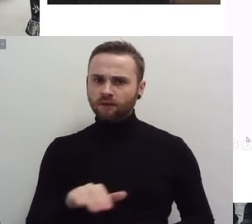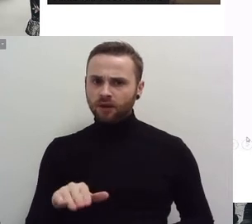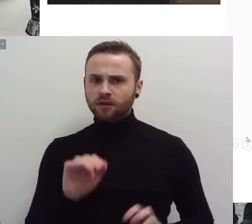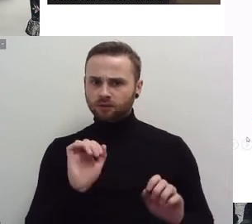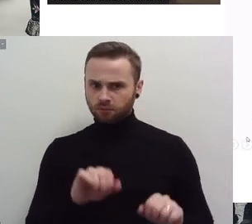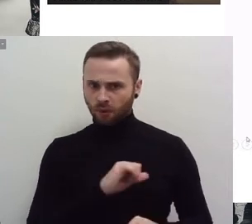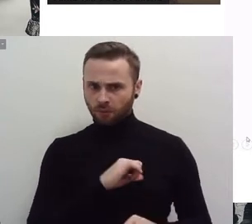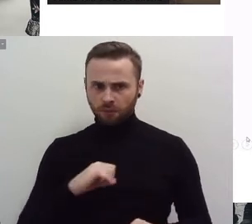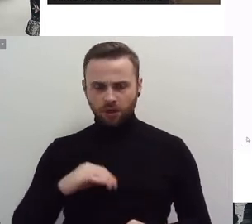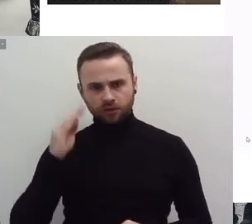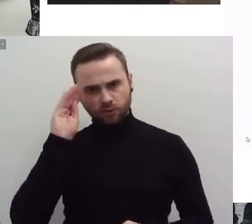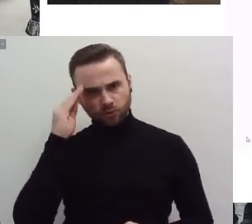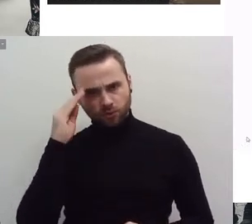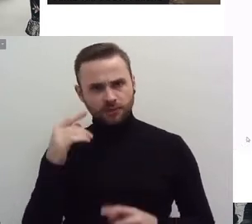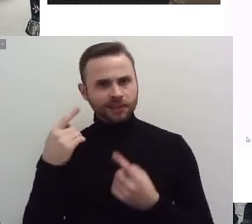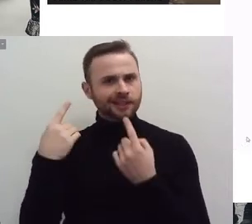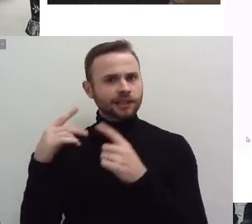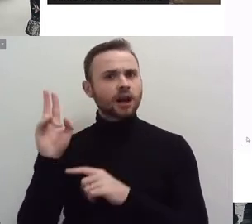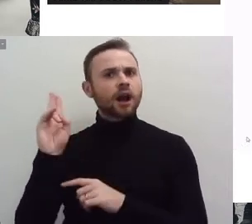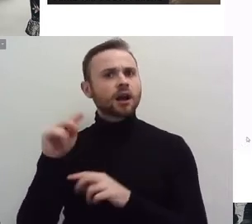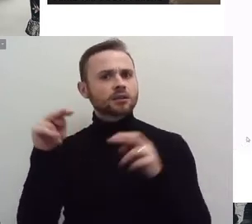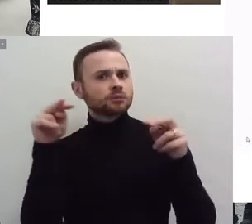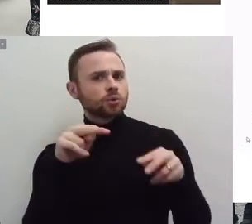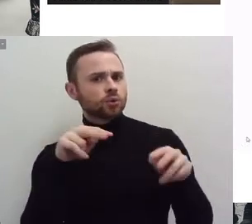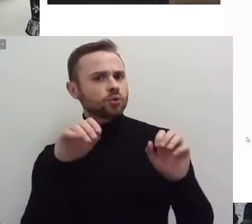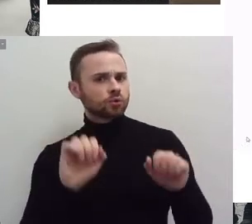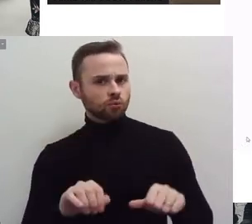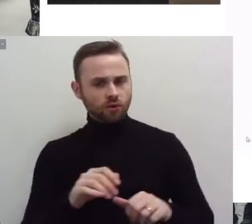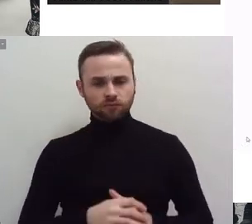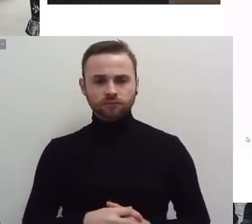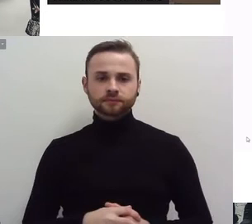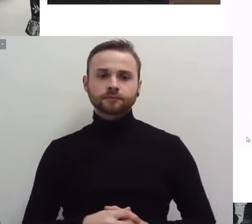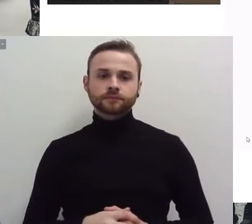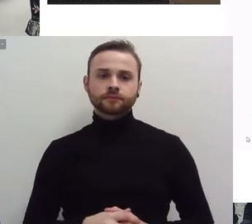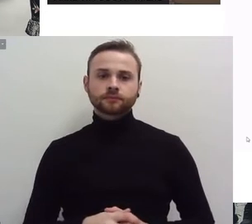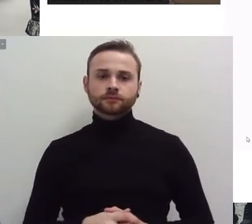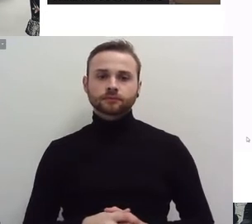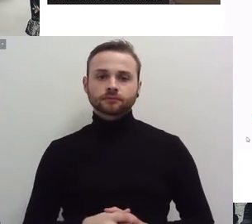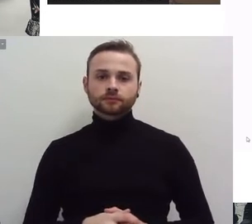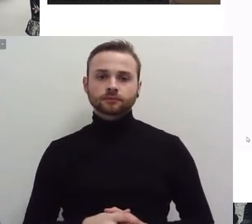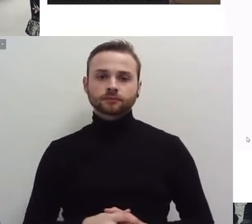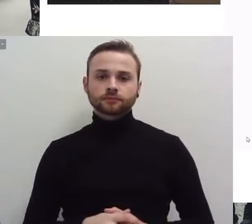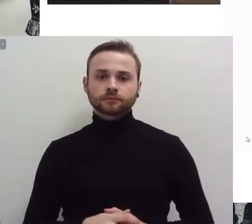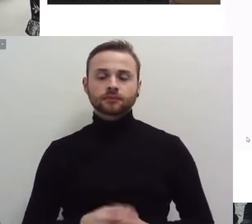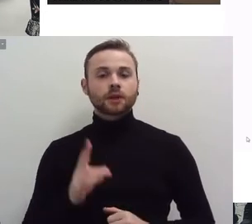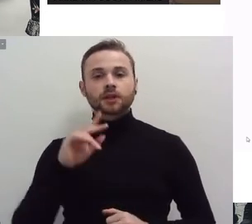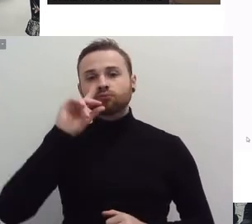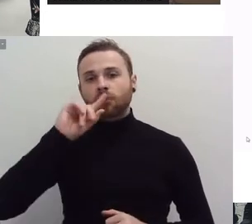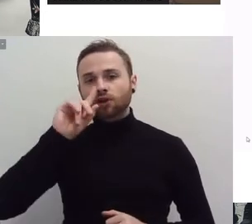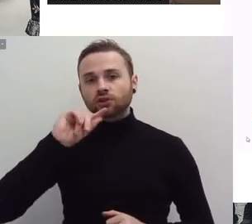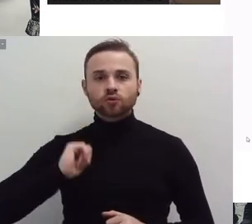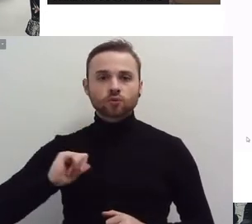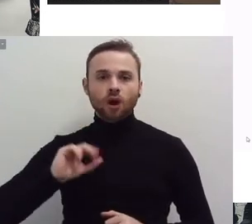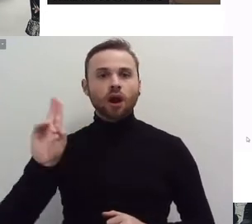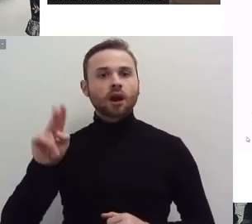Then some concerns in the Finnish alternative care system. So even though we